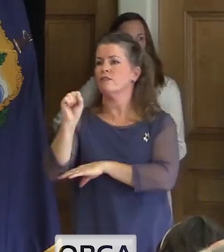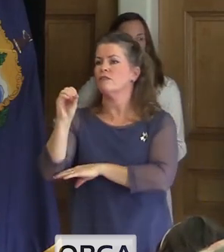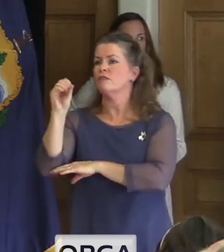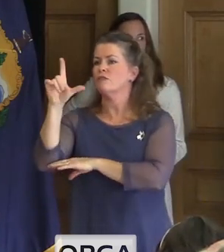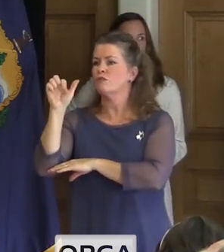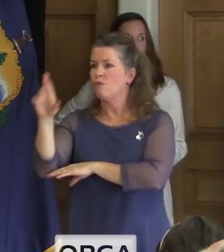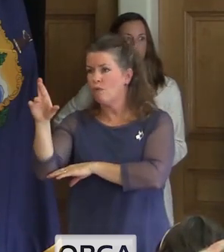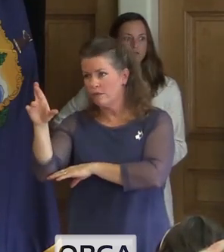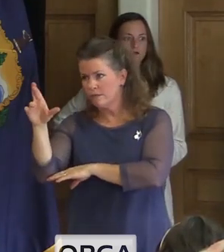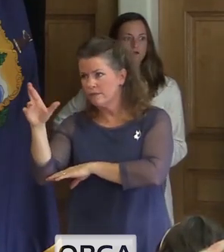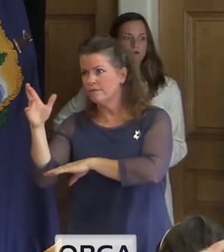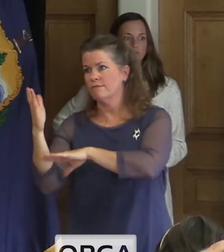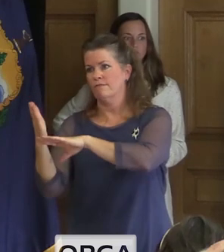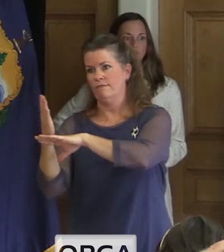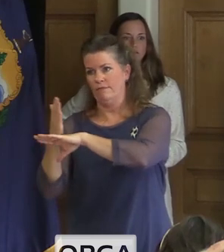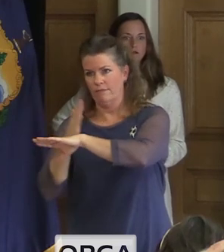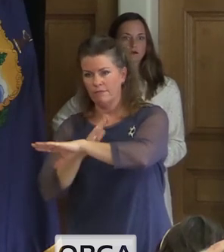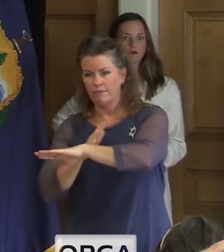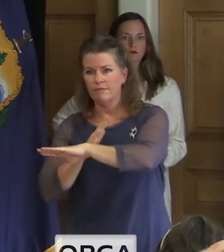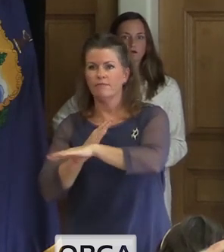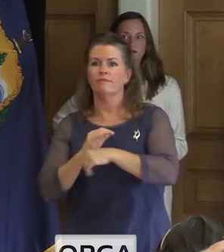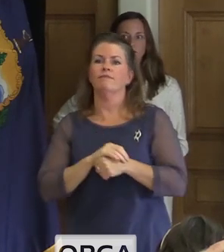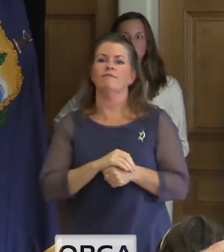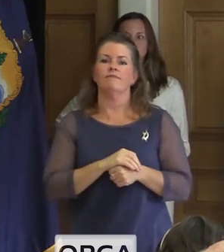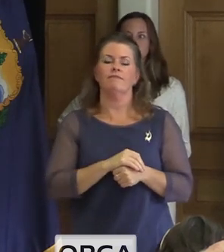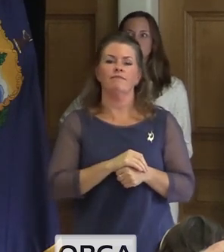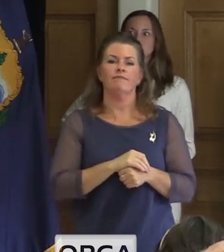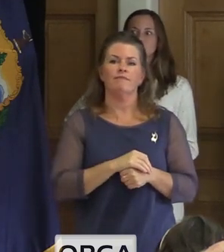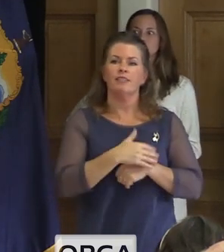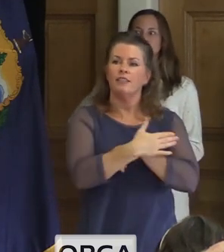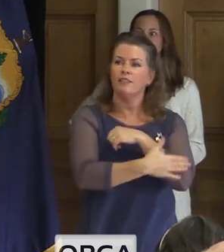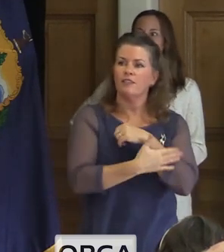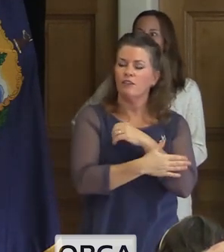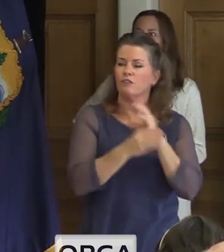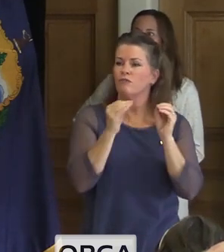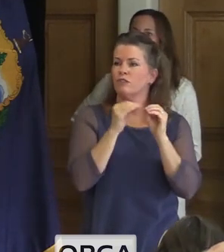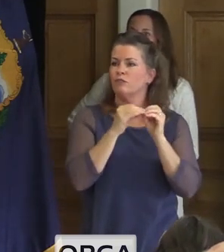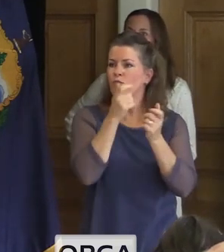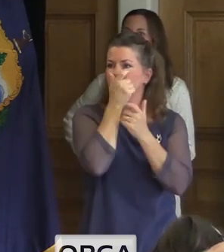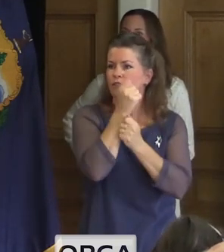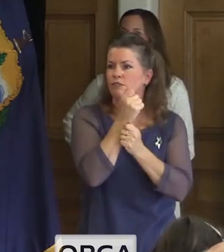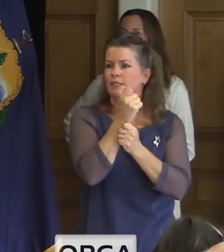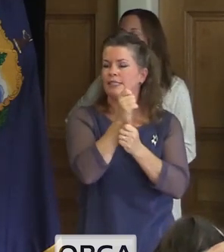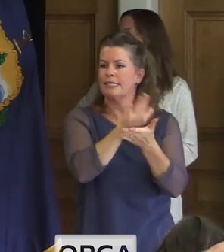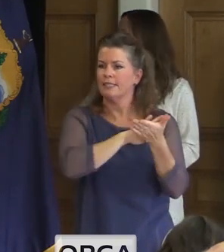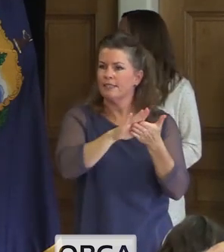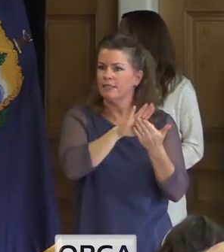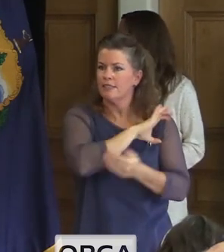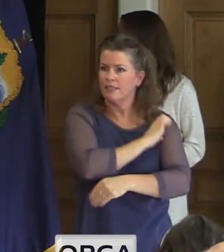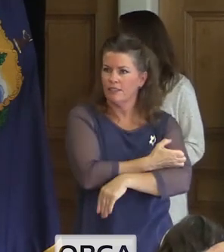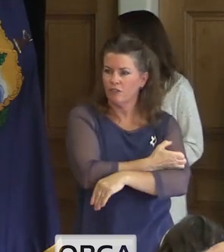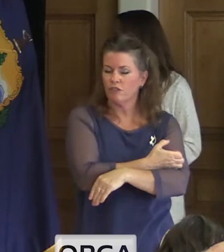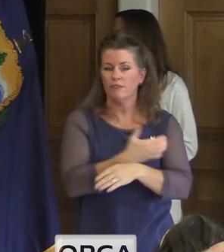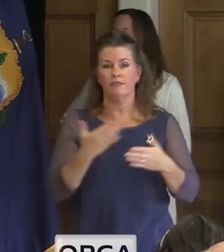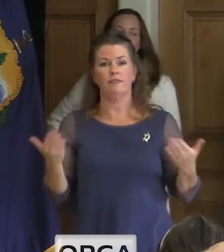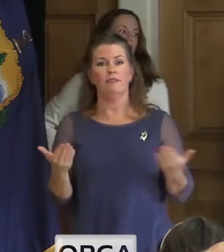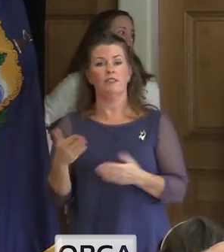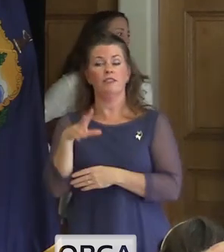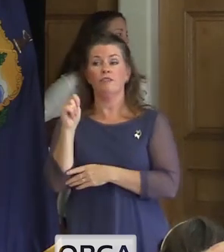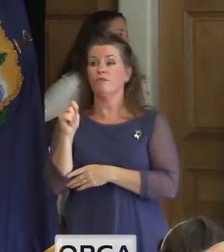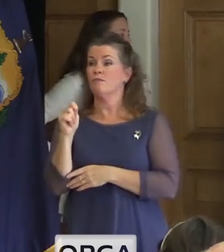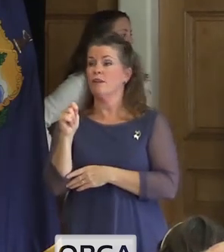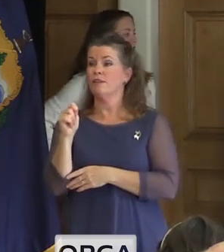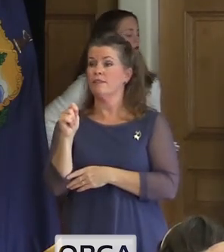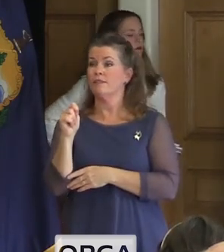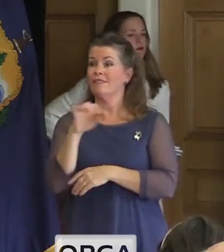cheaper. The country is moving more to sustainable energy. In Vermont, we have been a leader in the country in terms of energy